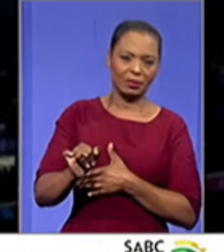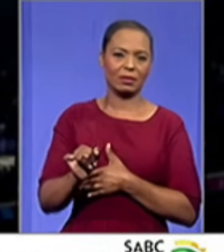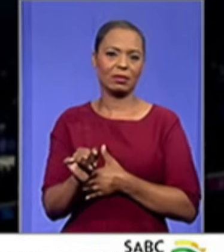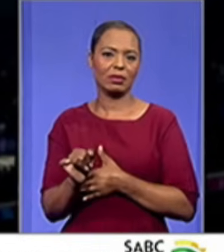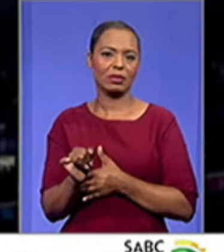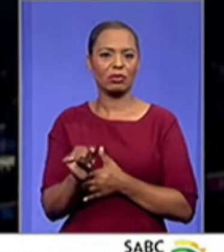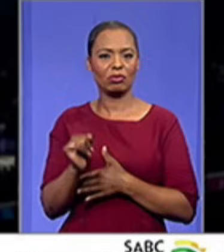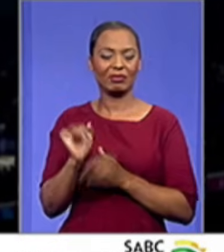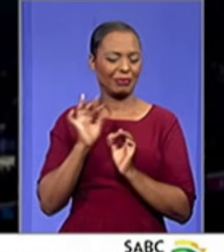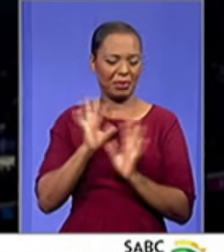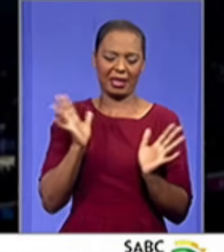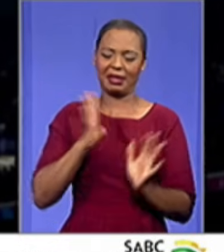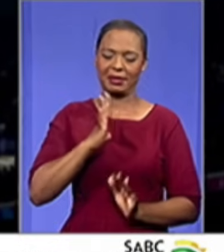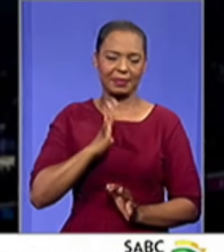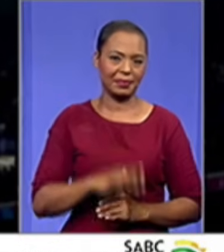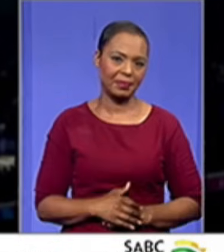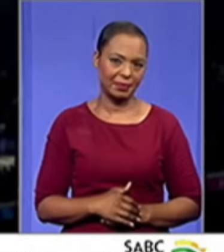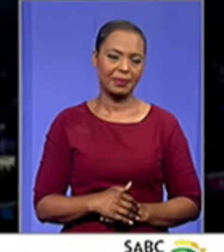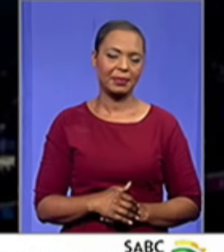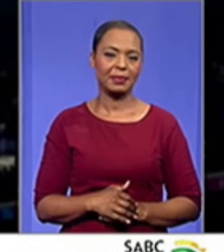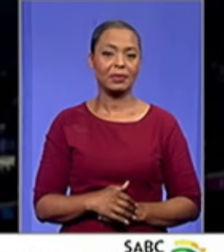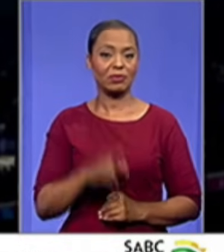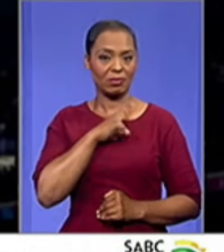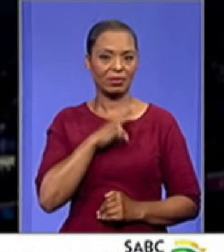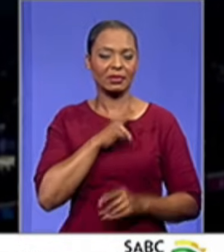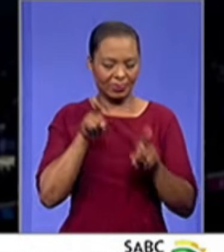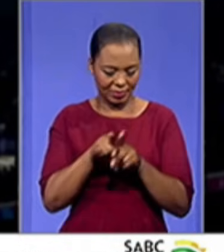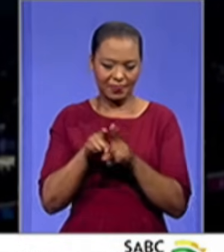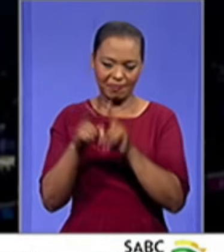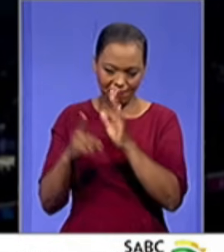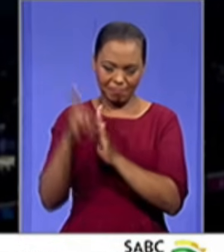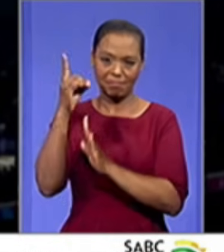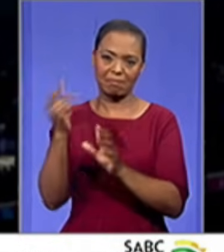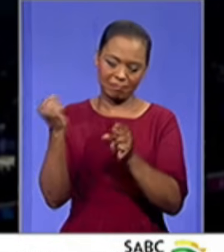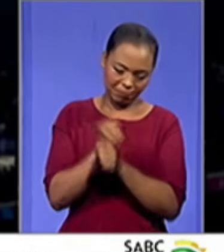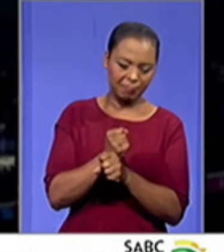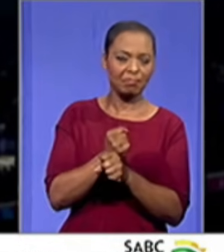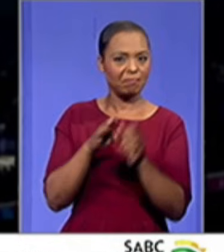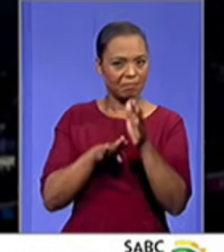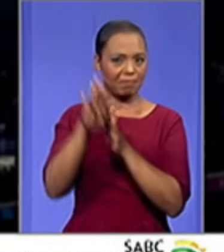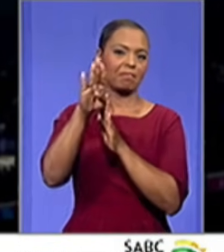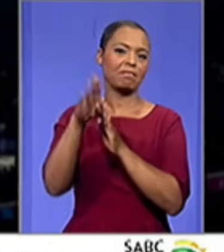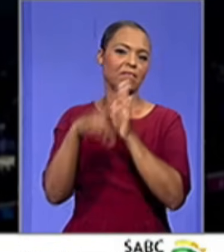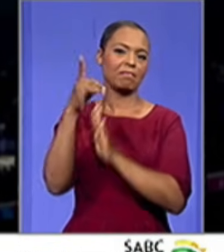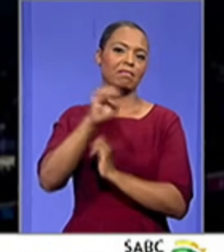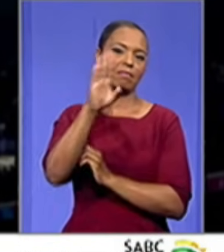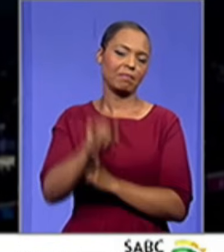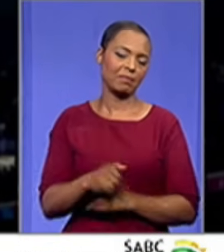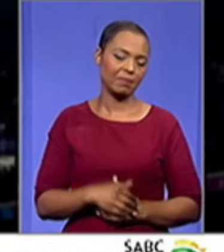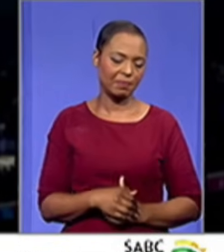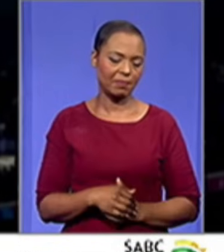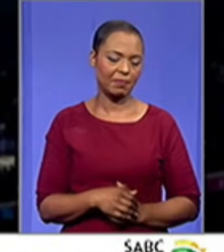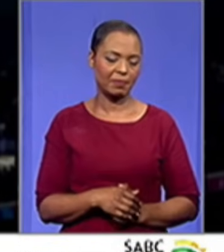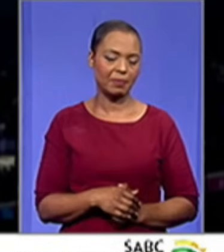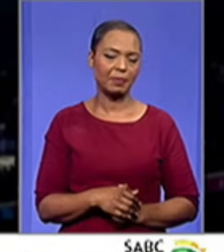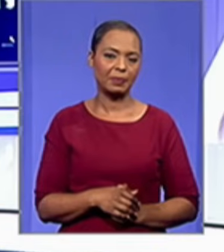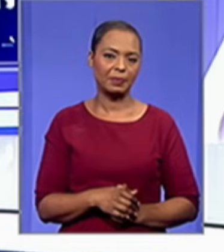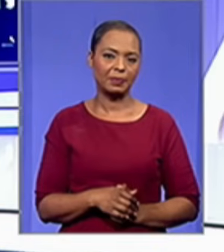se dirang gore ba tle ba fofisetse folaga ya Afrika Borwa go godimo.